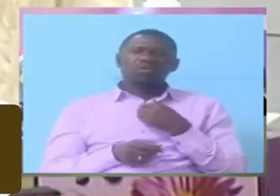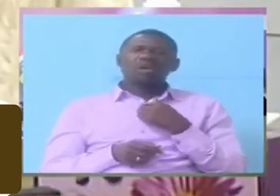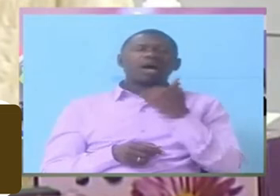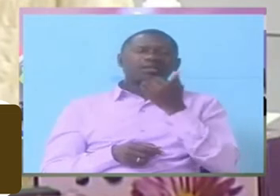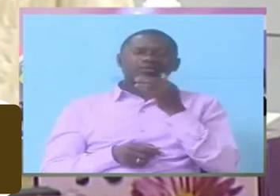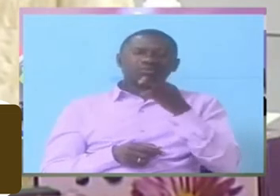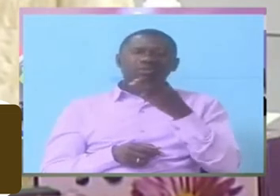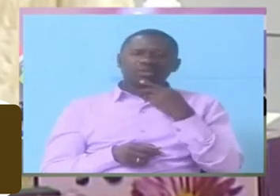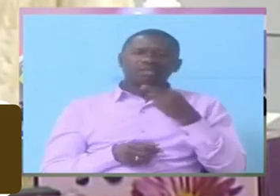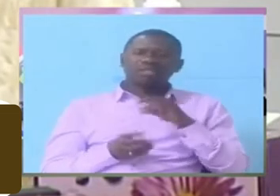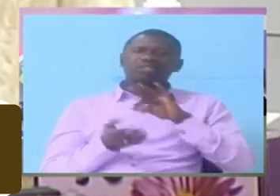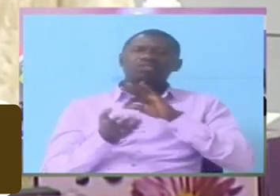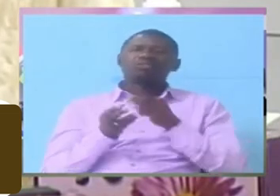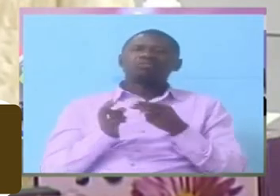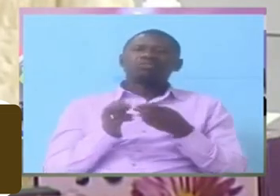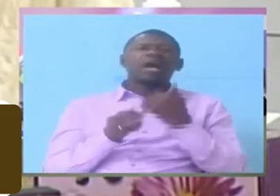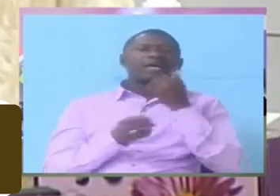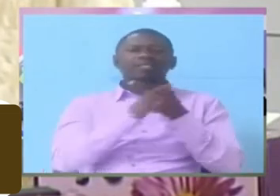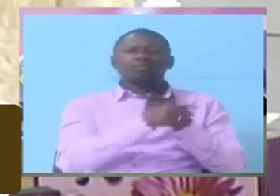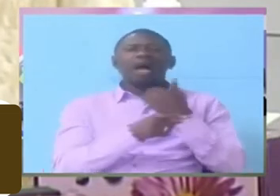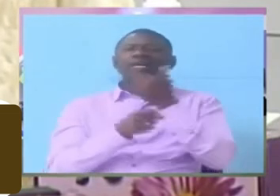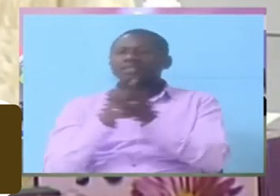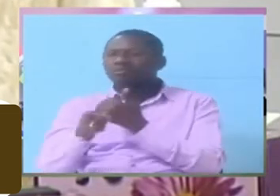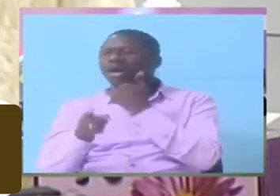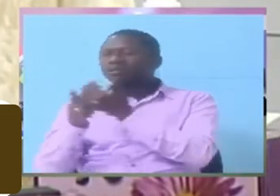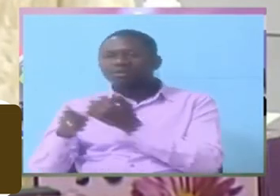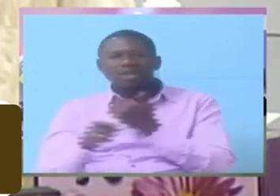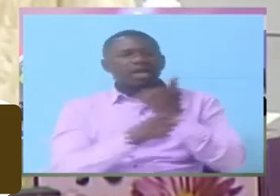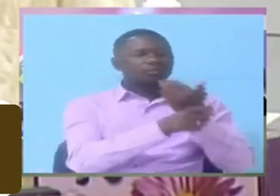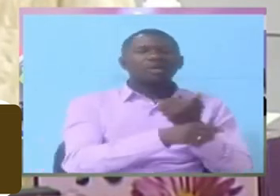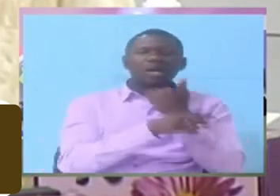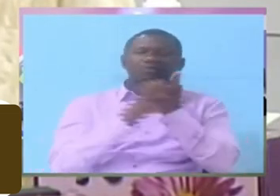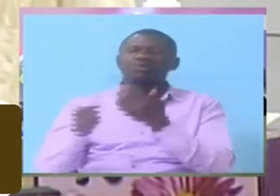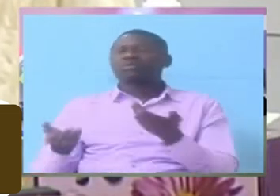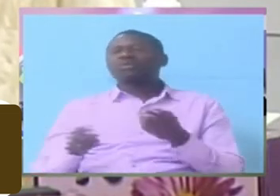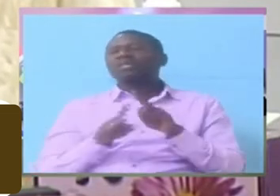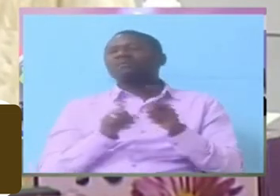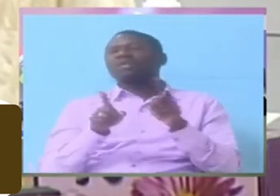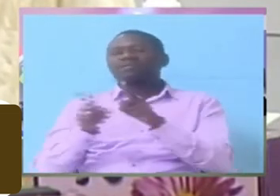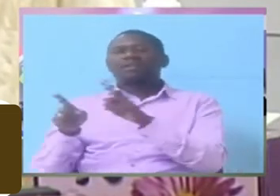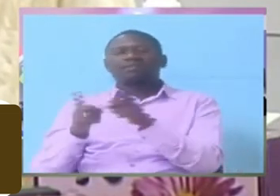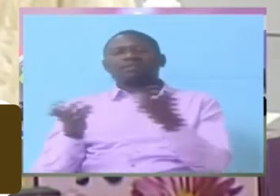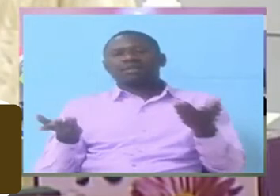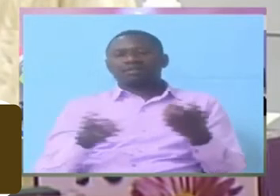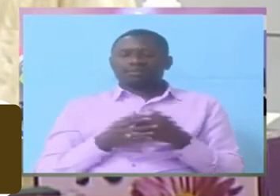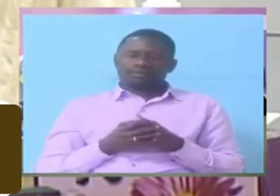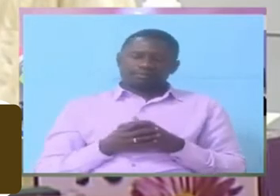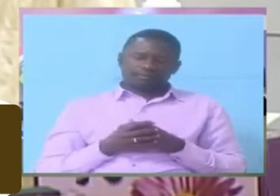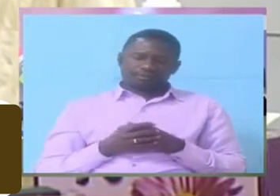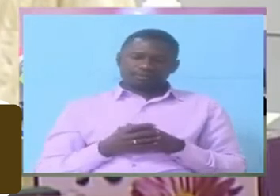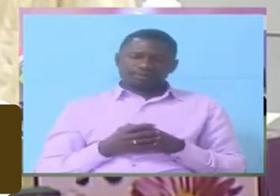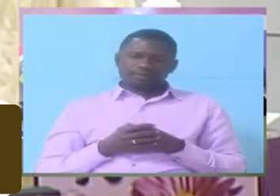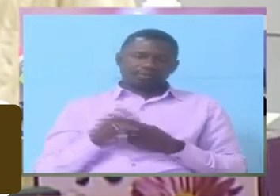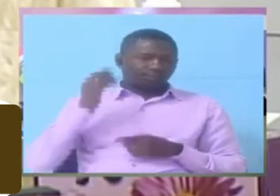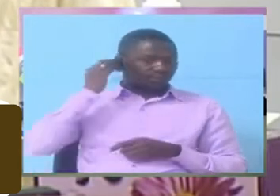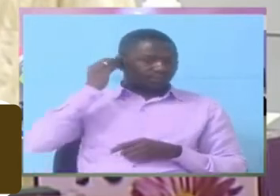kafo ke he sam ke sa unni sa ni do ni ninga ni ni ninga ni nte ma man ta tumo men nga kanindiro folo mole la birnga ko ni ninga o